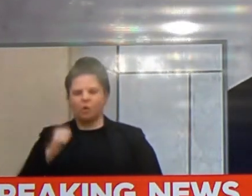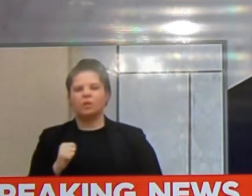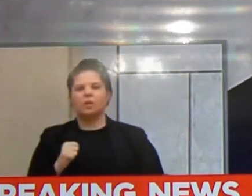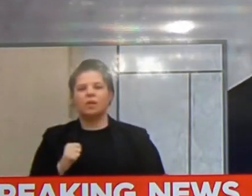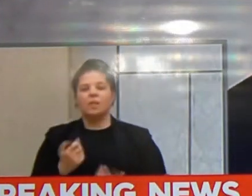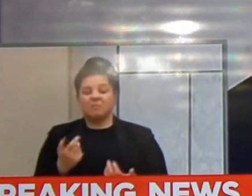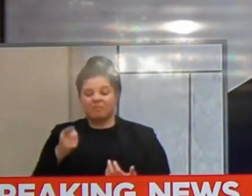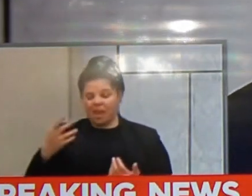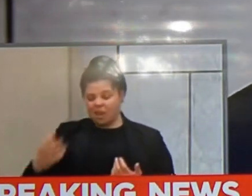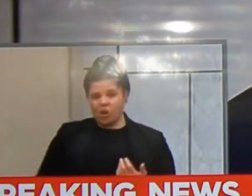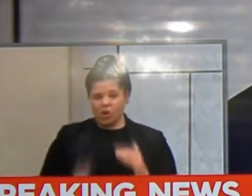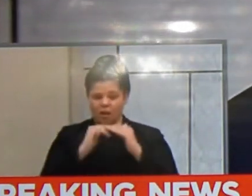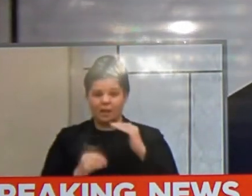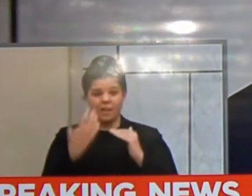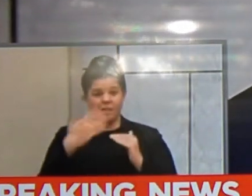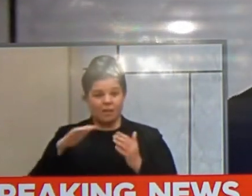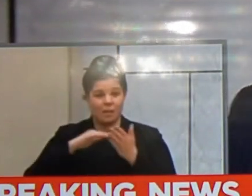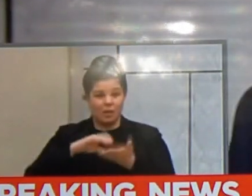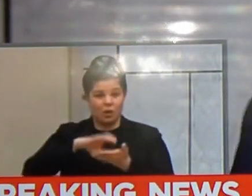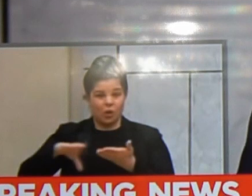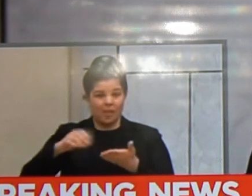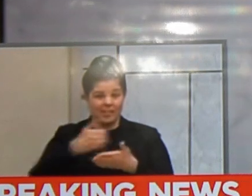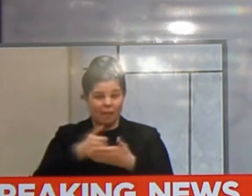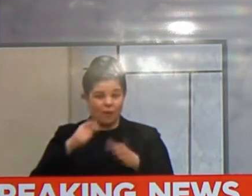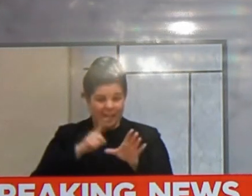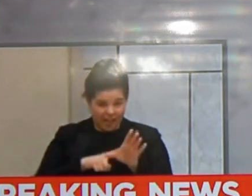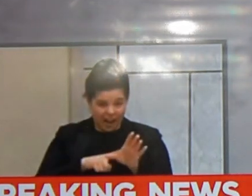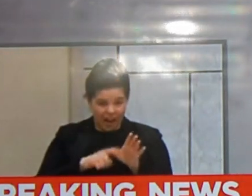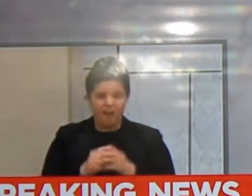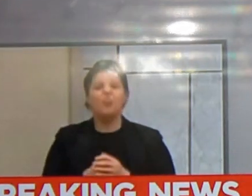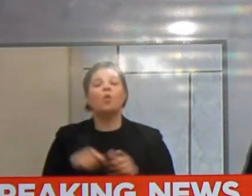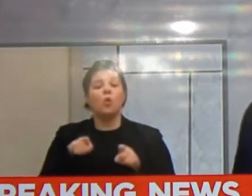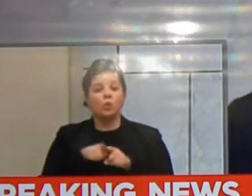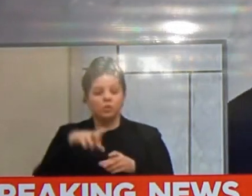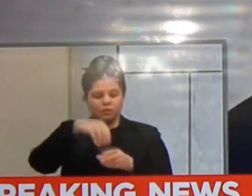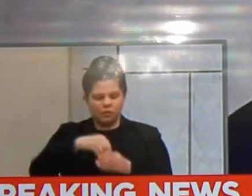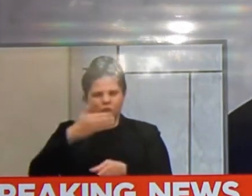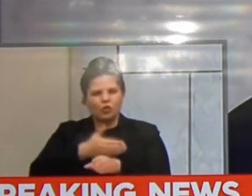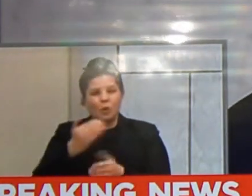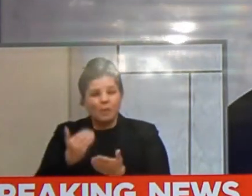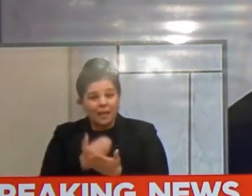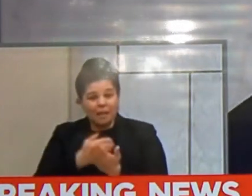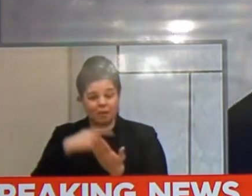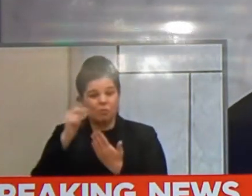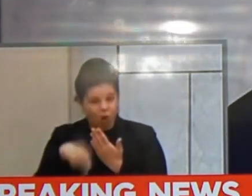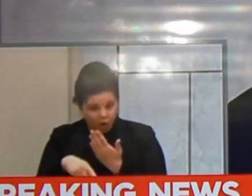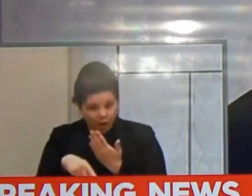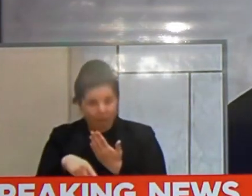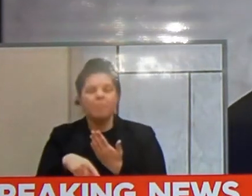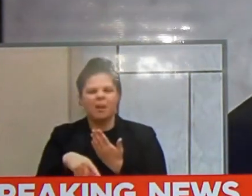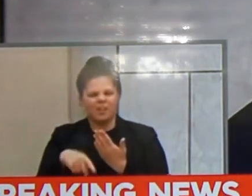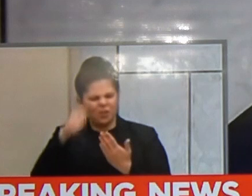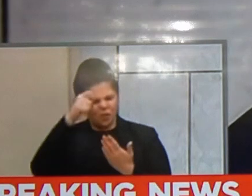less than 50 million and they are a participant in the JobKeeper program. As you know, the JobKeeper program has